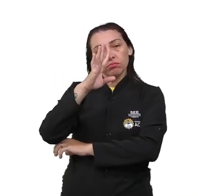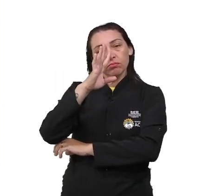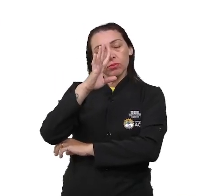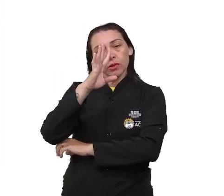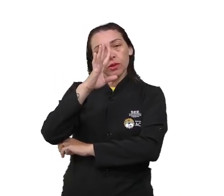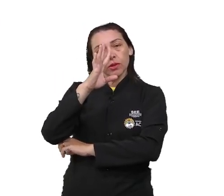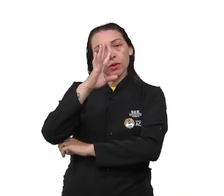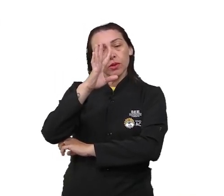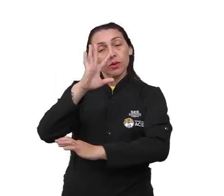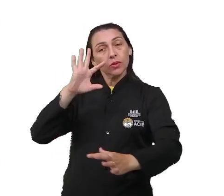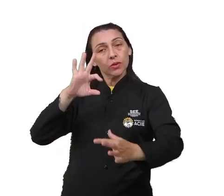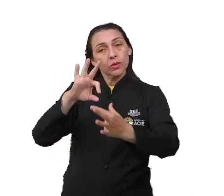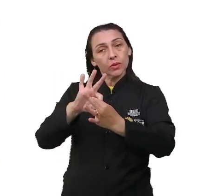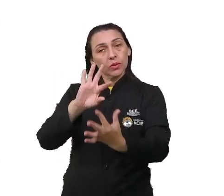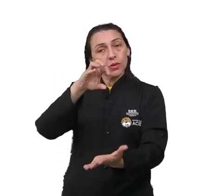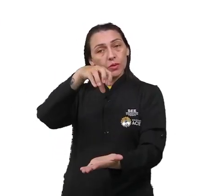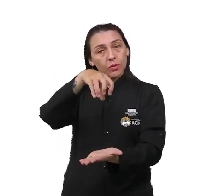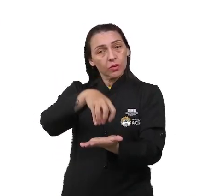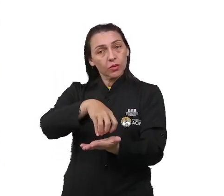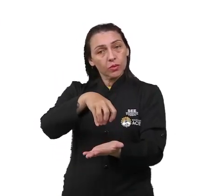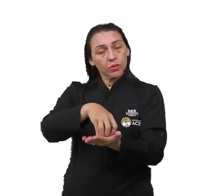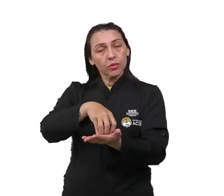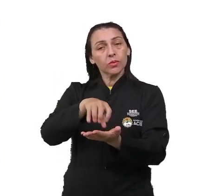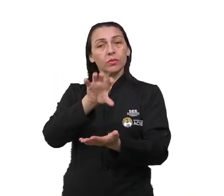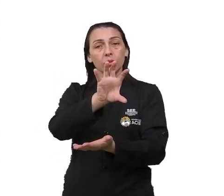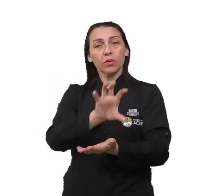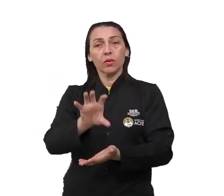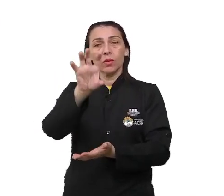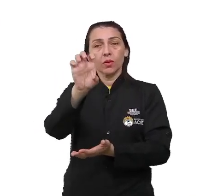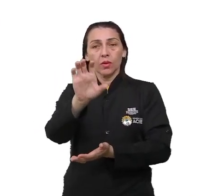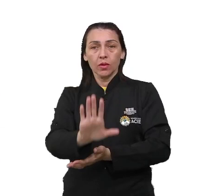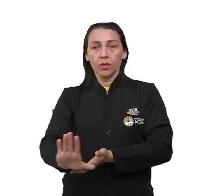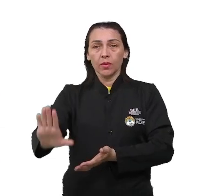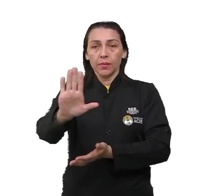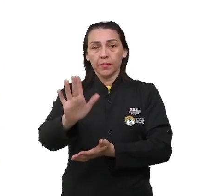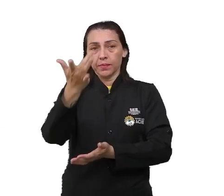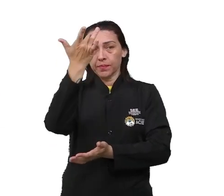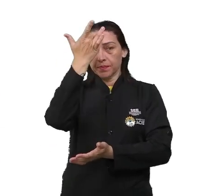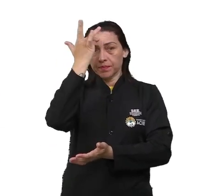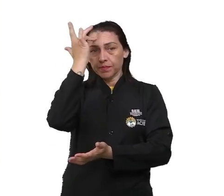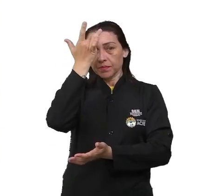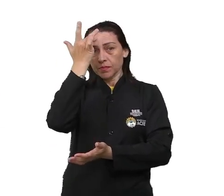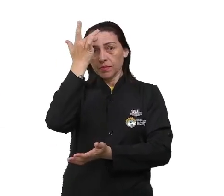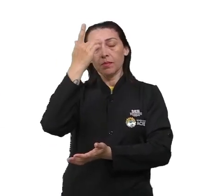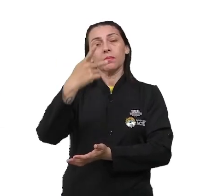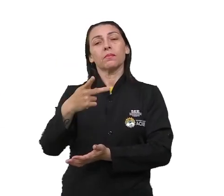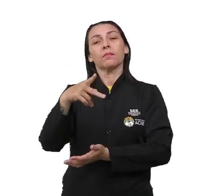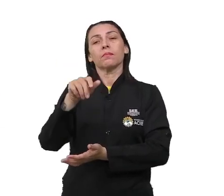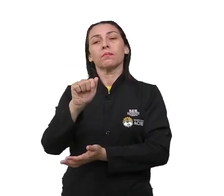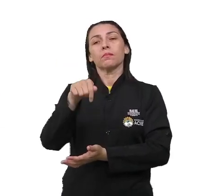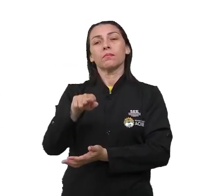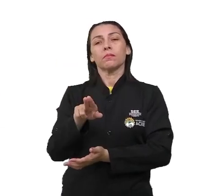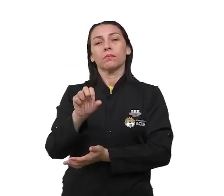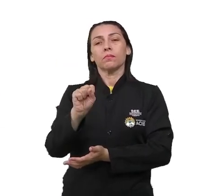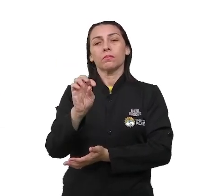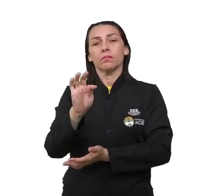Reino Unido, ali pela região da Europa, tudo bem, pessoal? Na Índia e no